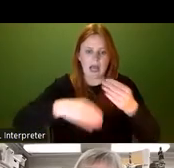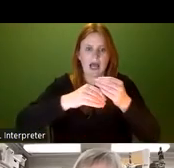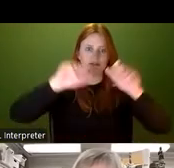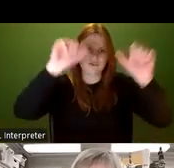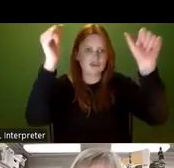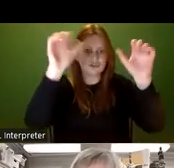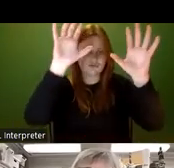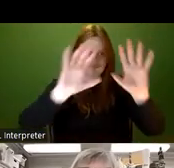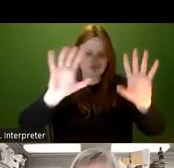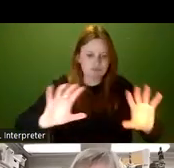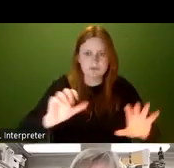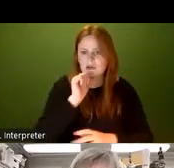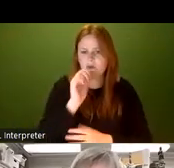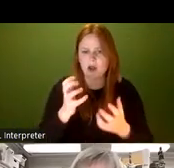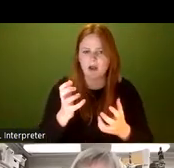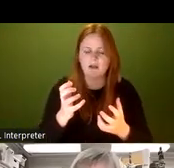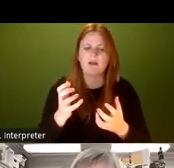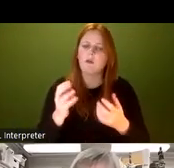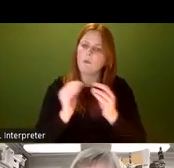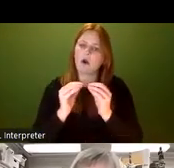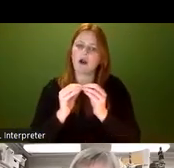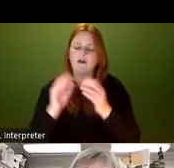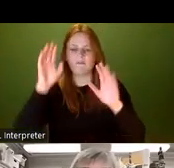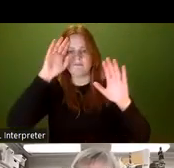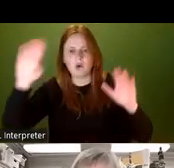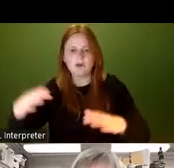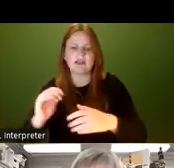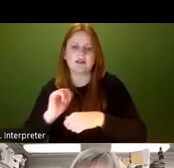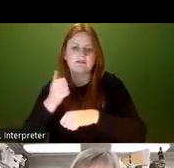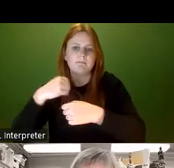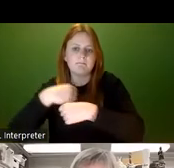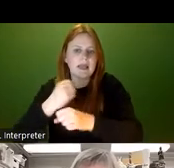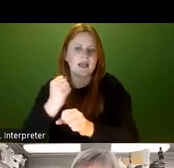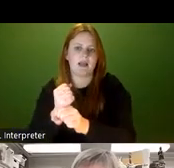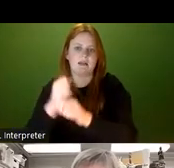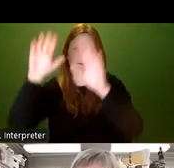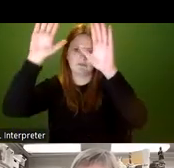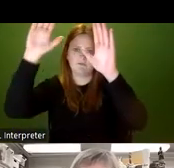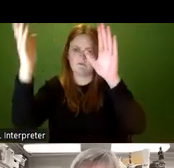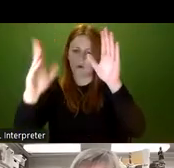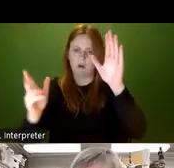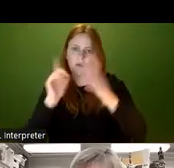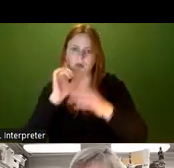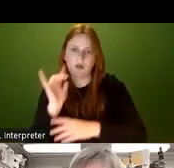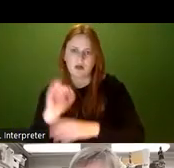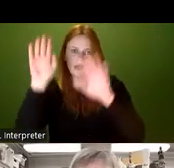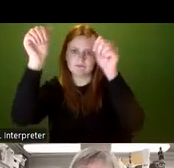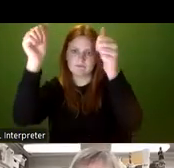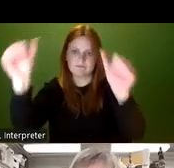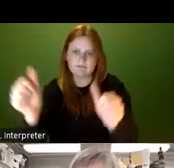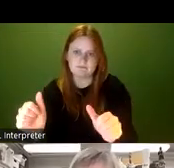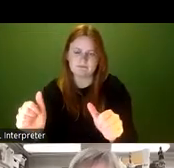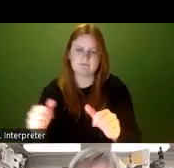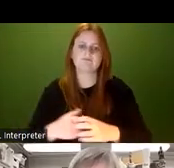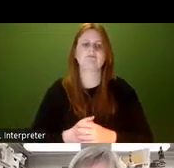very process of forming and making to inadvertently produce the surface as well.